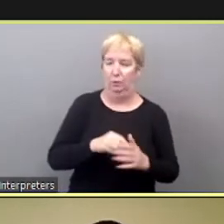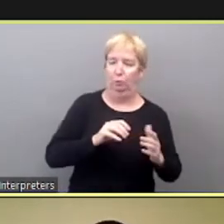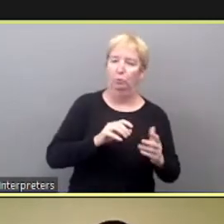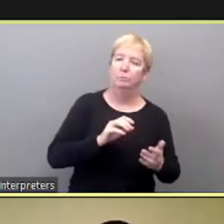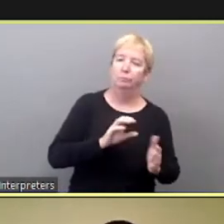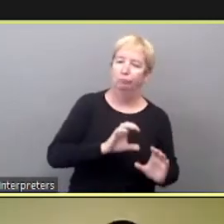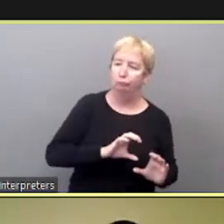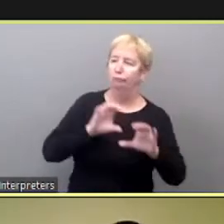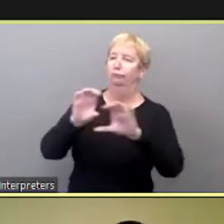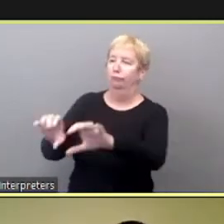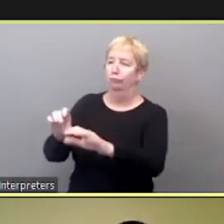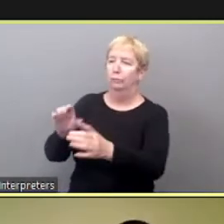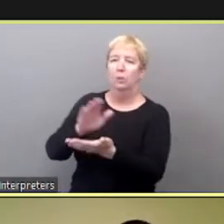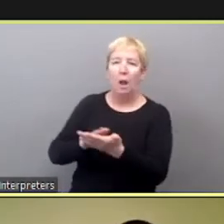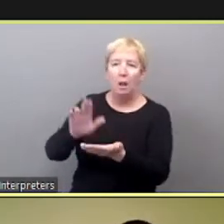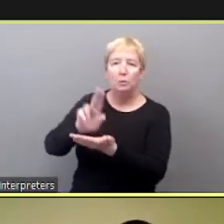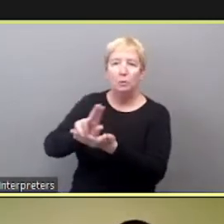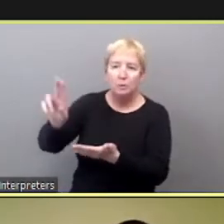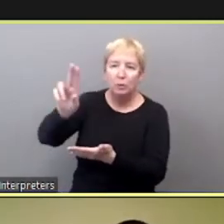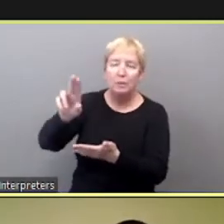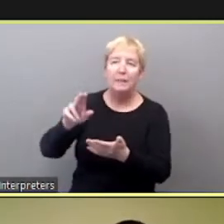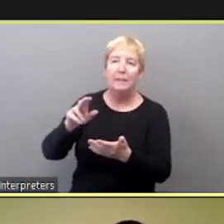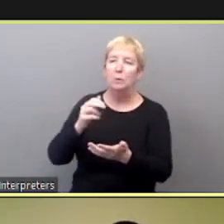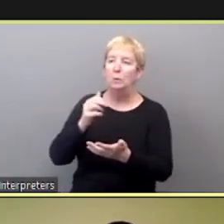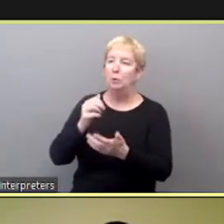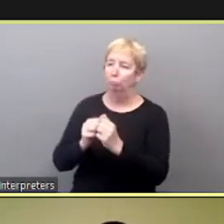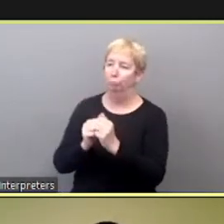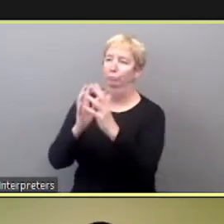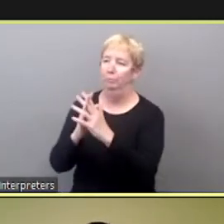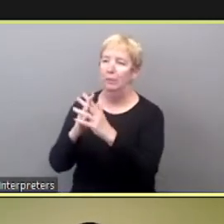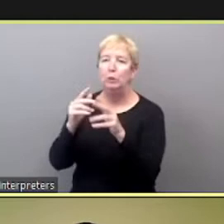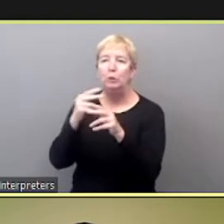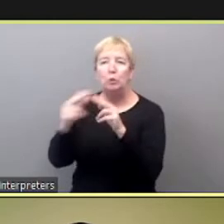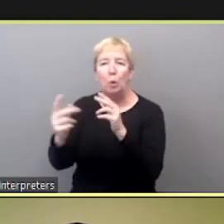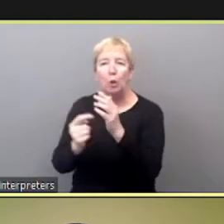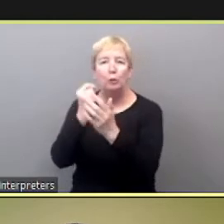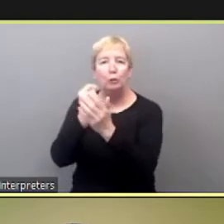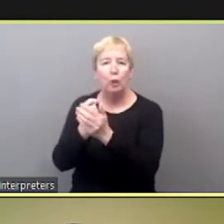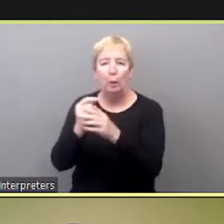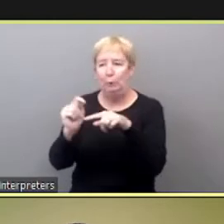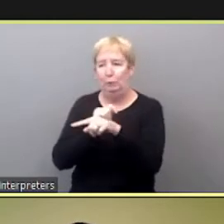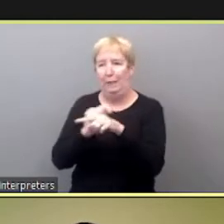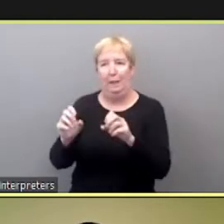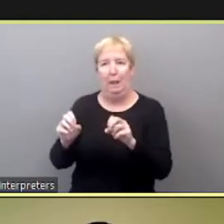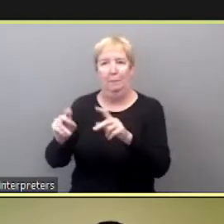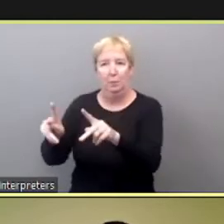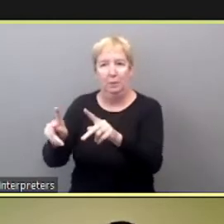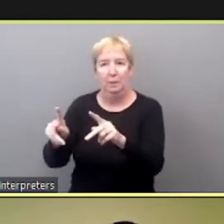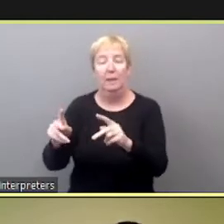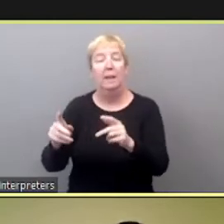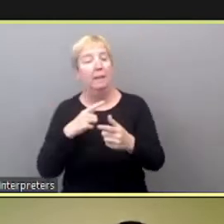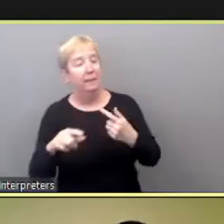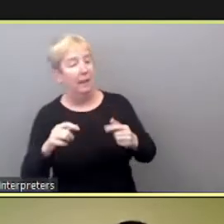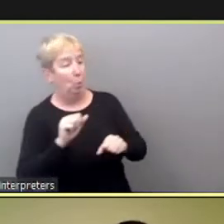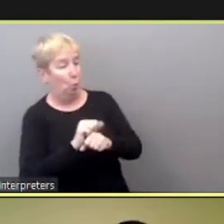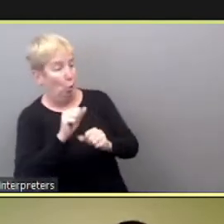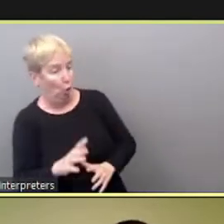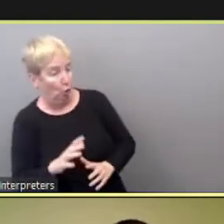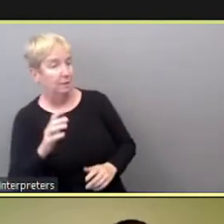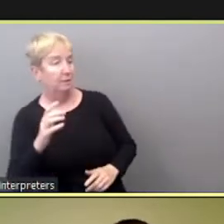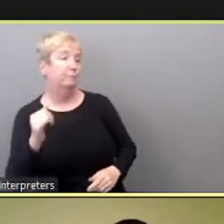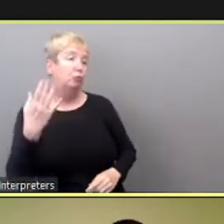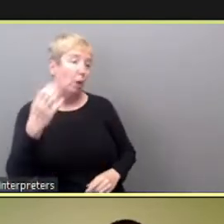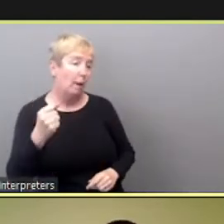institutions in developing short-term boot camp training opportunities that prepare workers for jobs that are currently